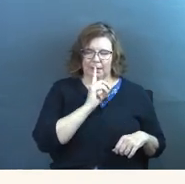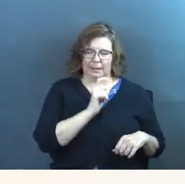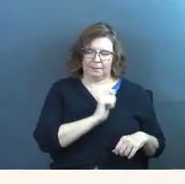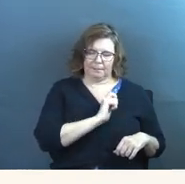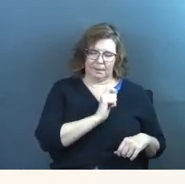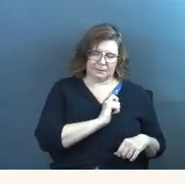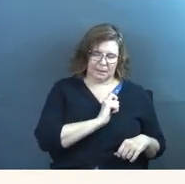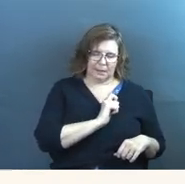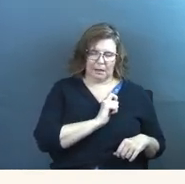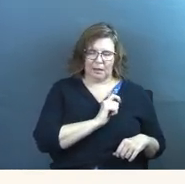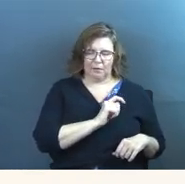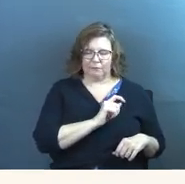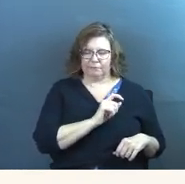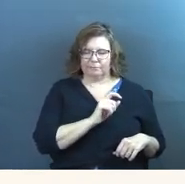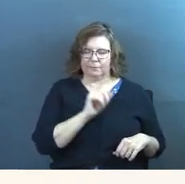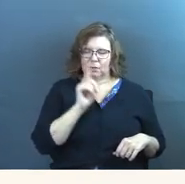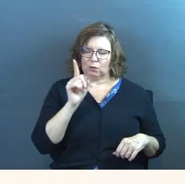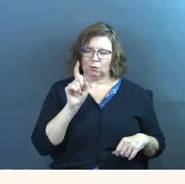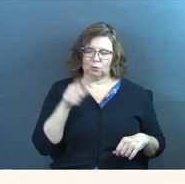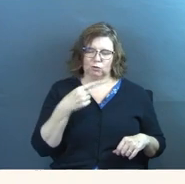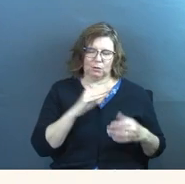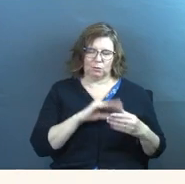and Lord, you are just a philosophy.